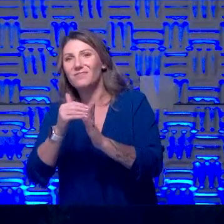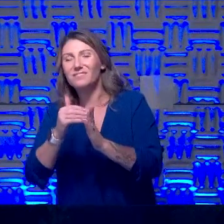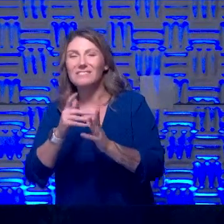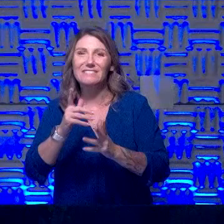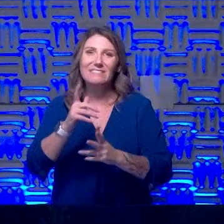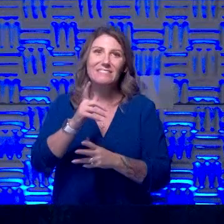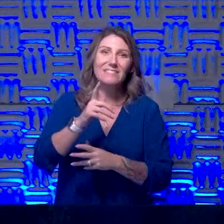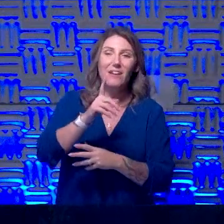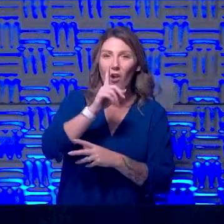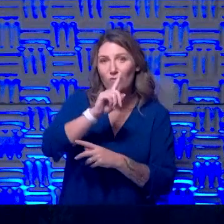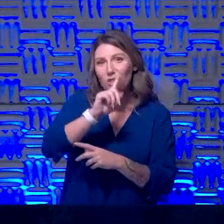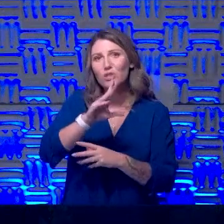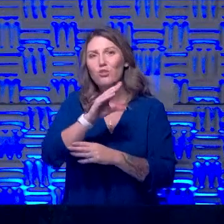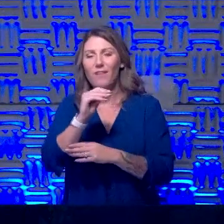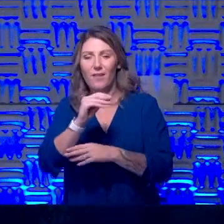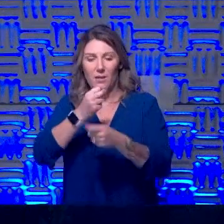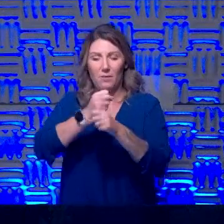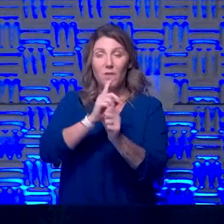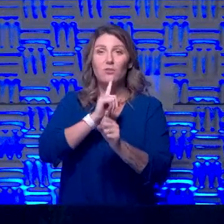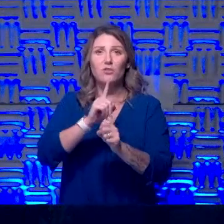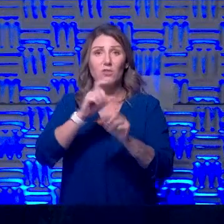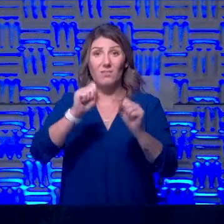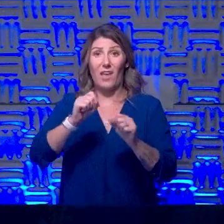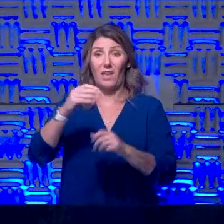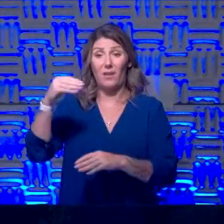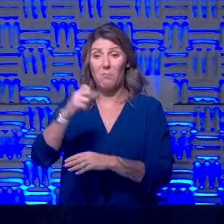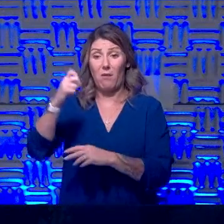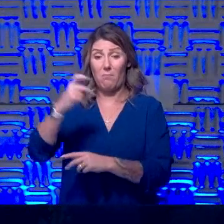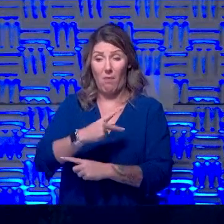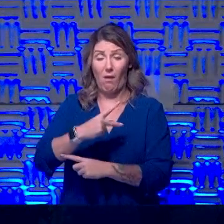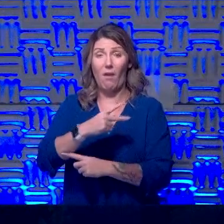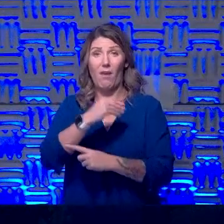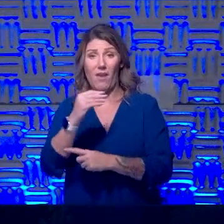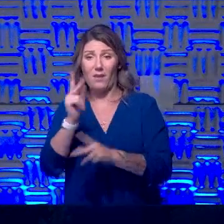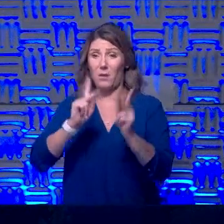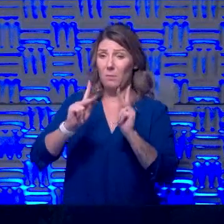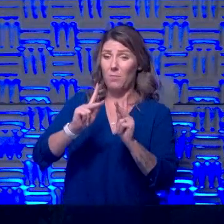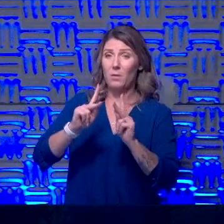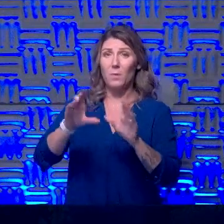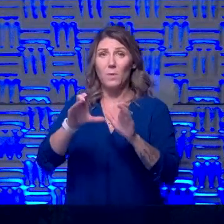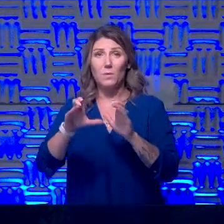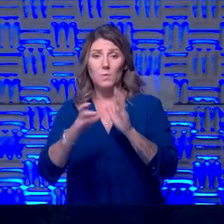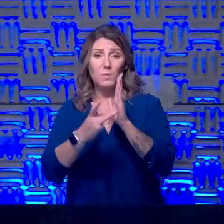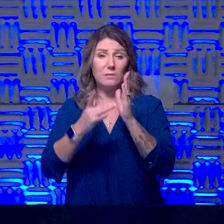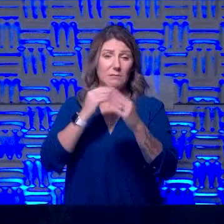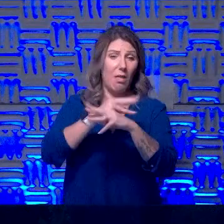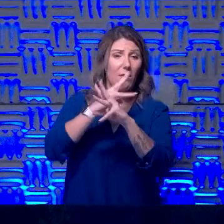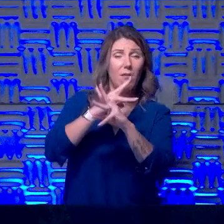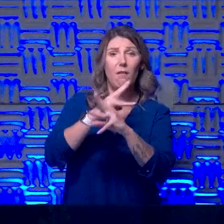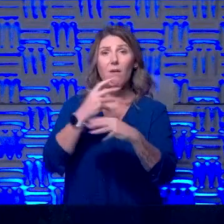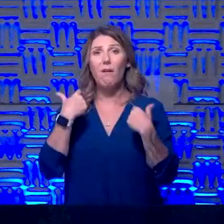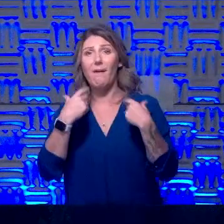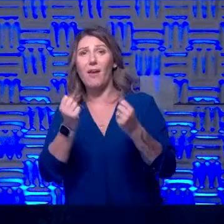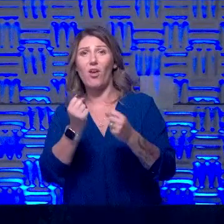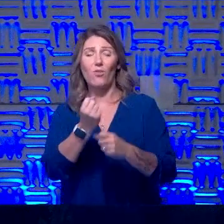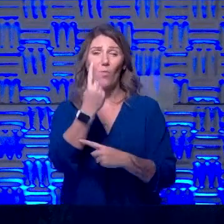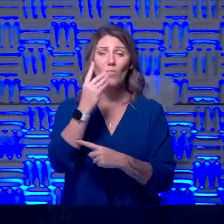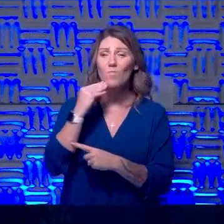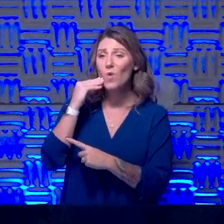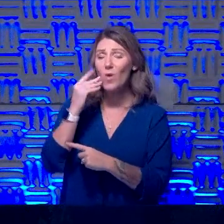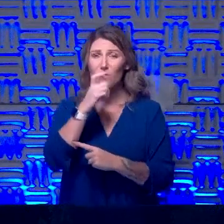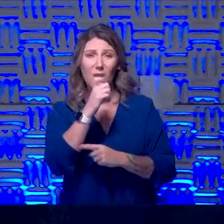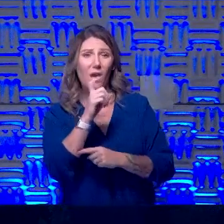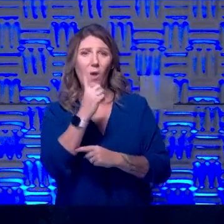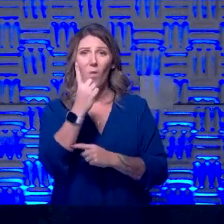it's by trying to make sure we can get reimbursed for it, to make sure that people can do telemedicine from one home to another home. Right. You don't have to be in